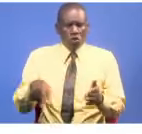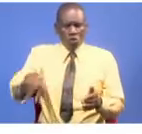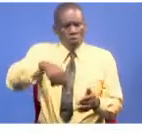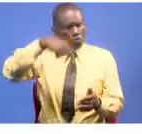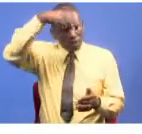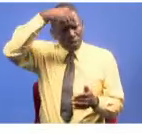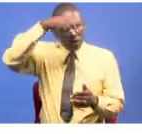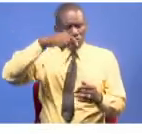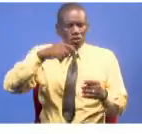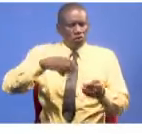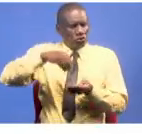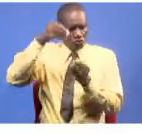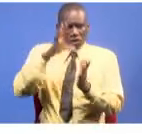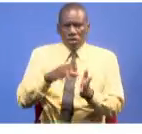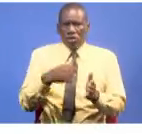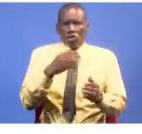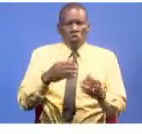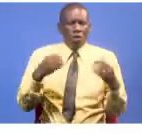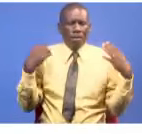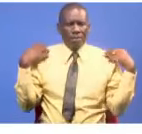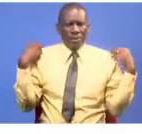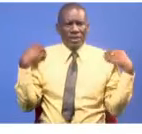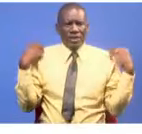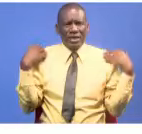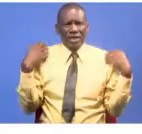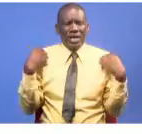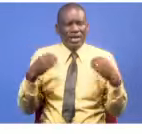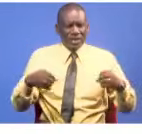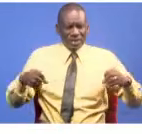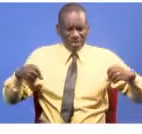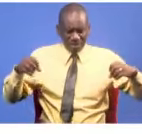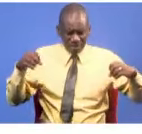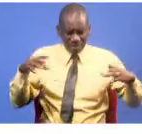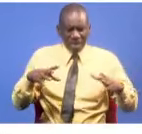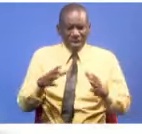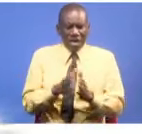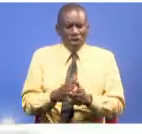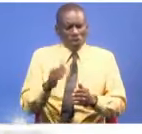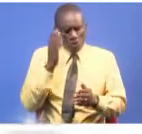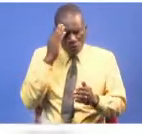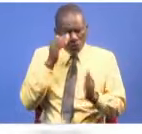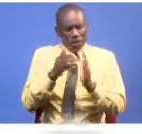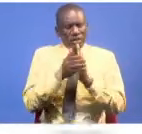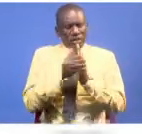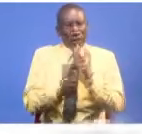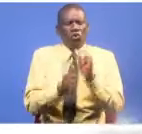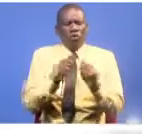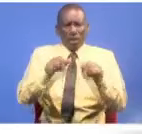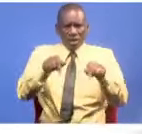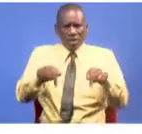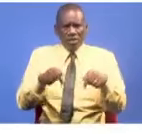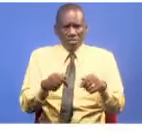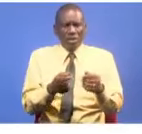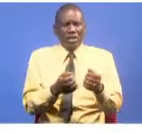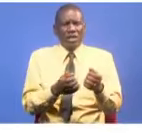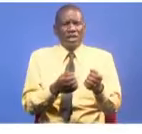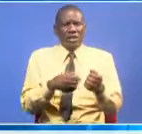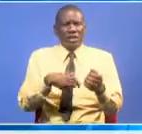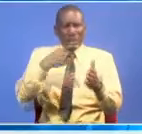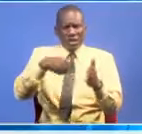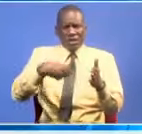graduate trainees who are practically versatile with skills that are in demand in industry.